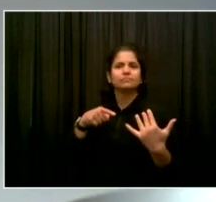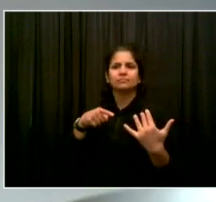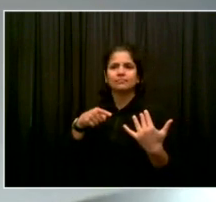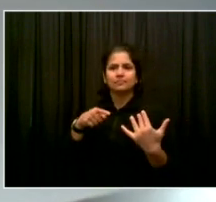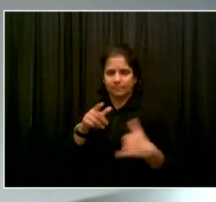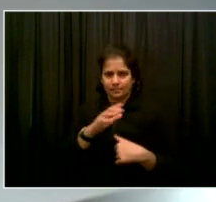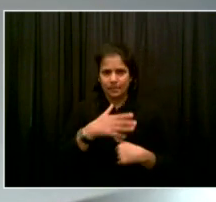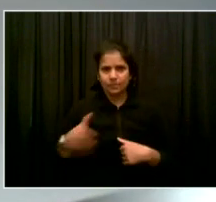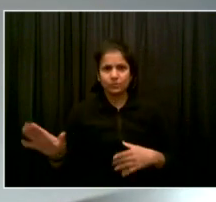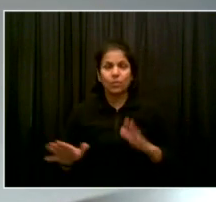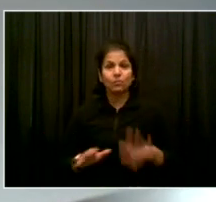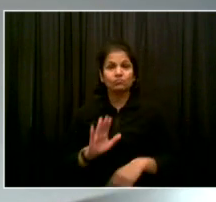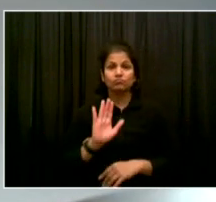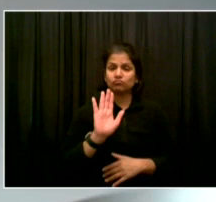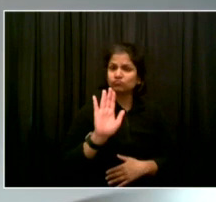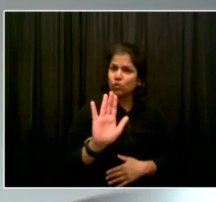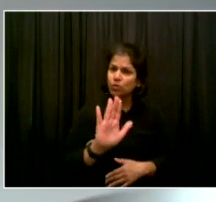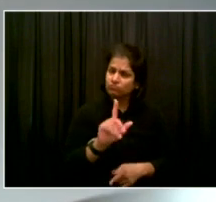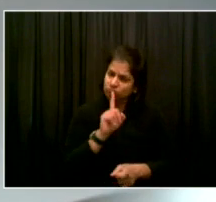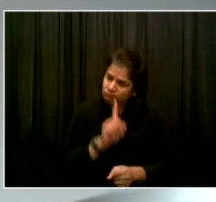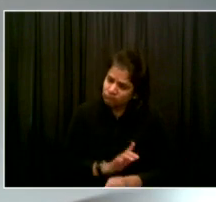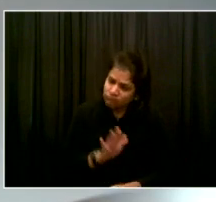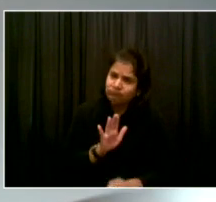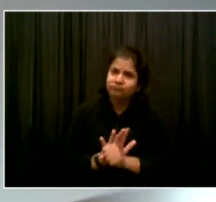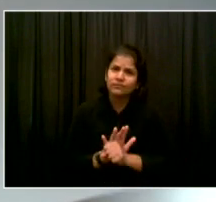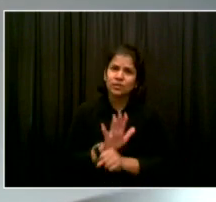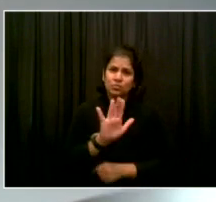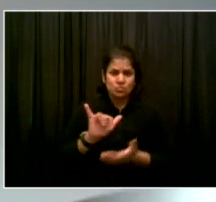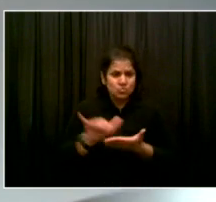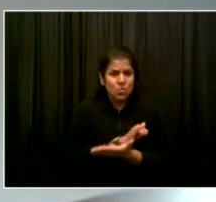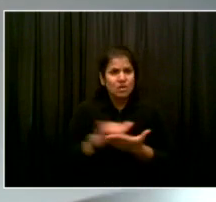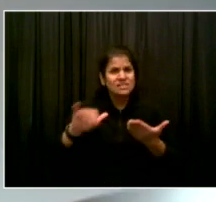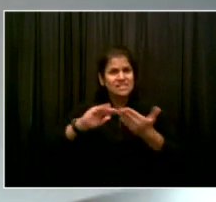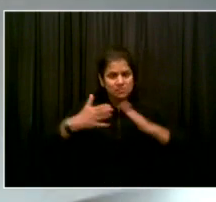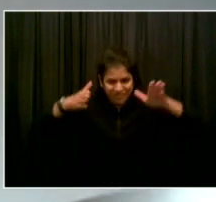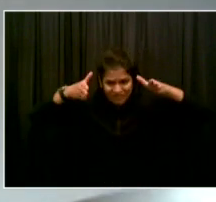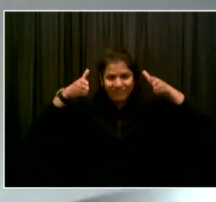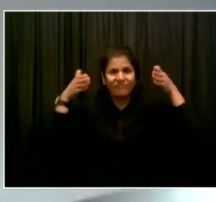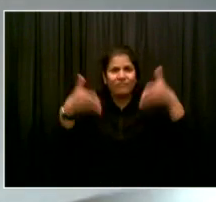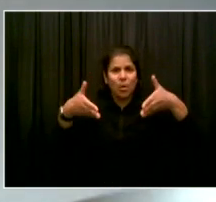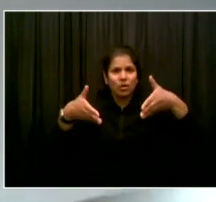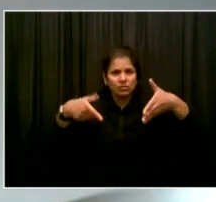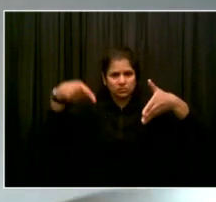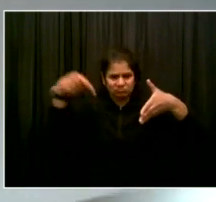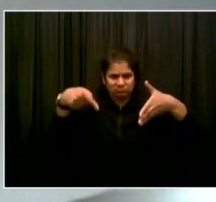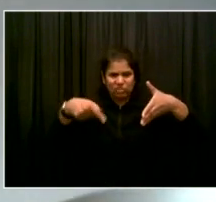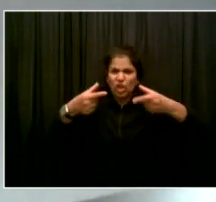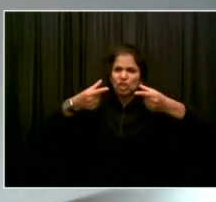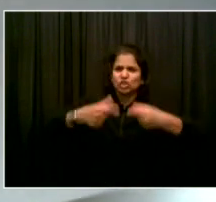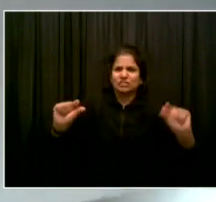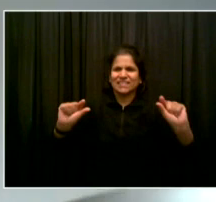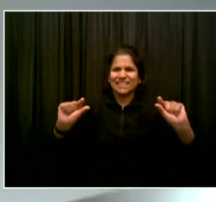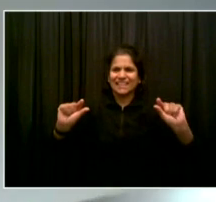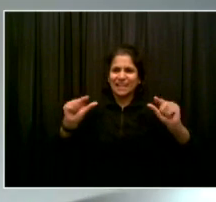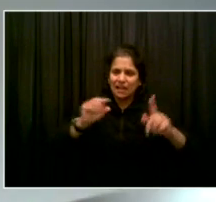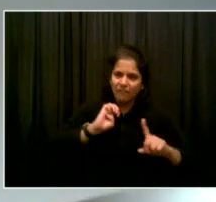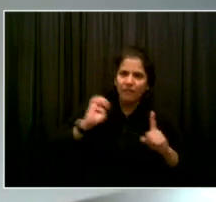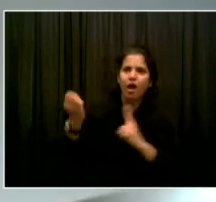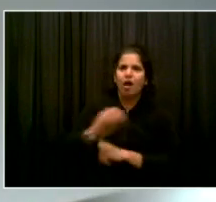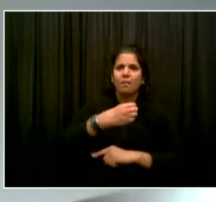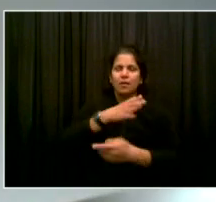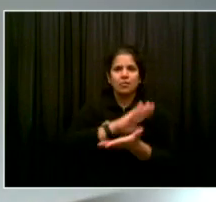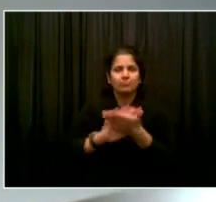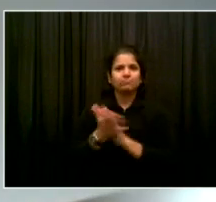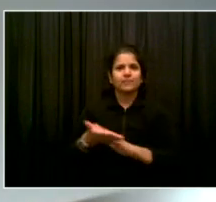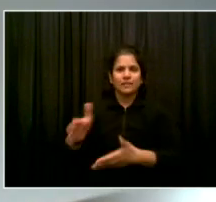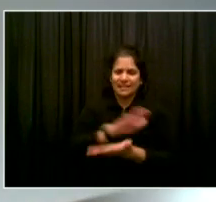move New York City's operations to fully renewable, to buy that from the Tier 4 projects was really key to approval for all that.